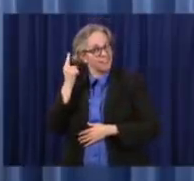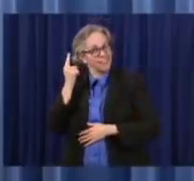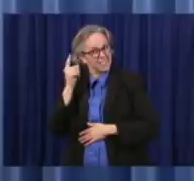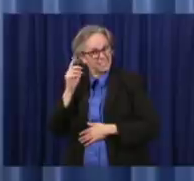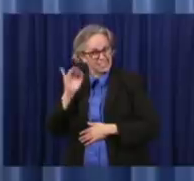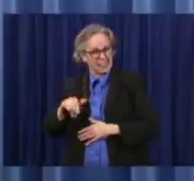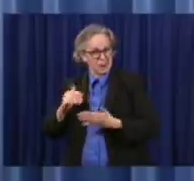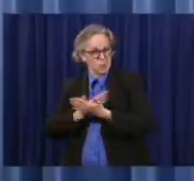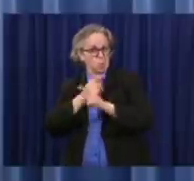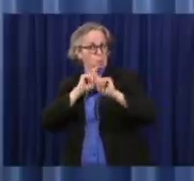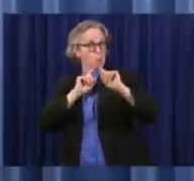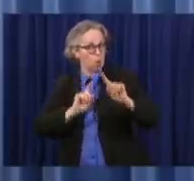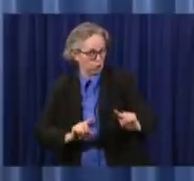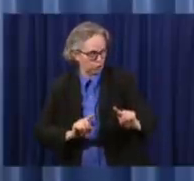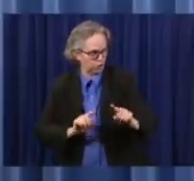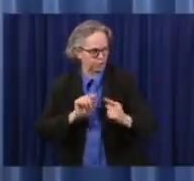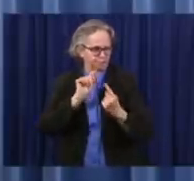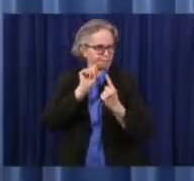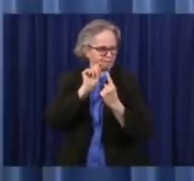indicate that